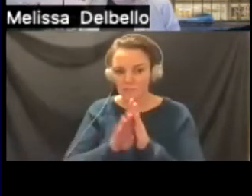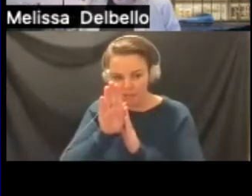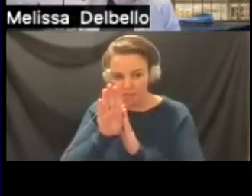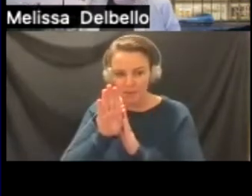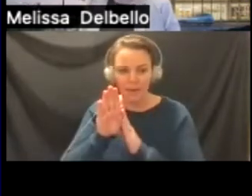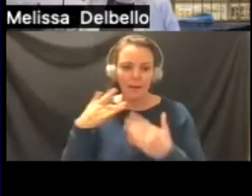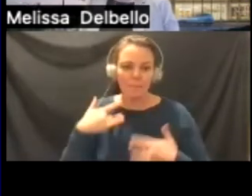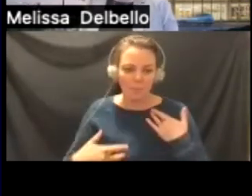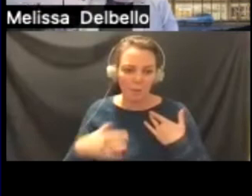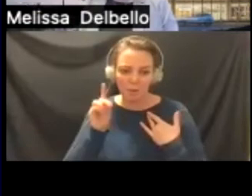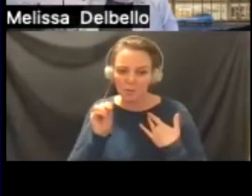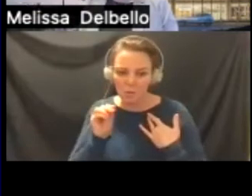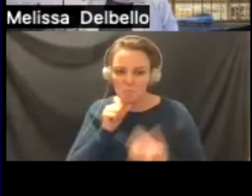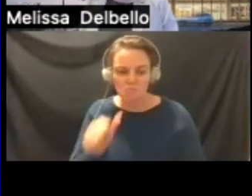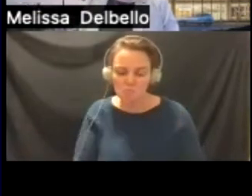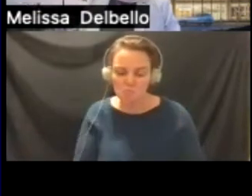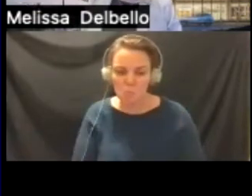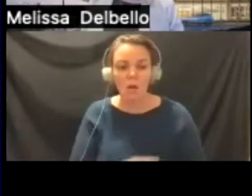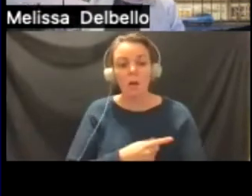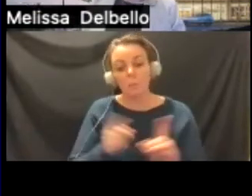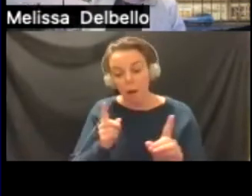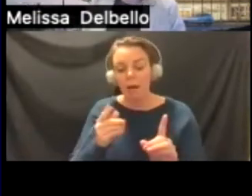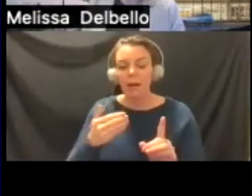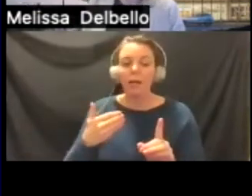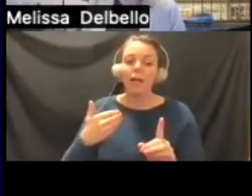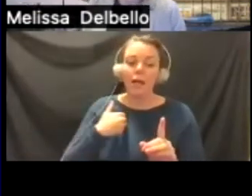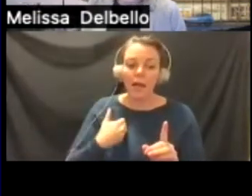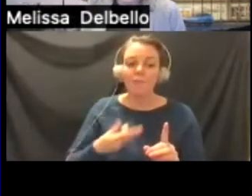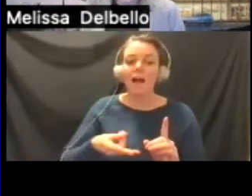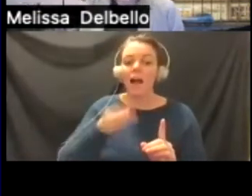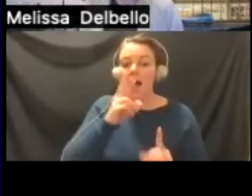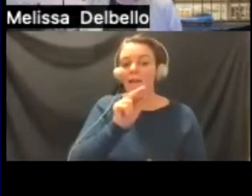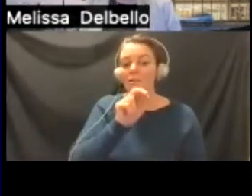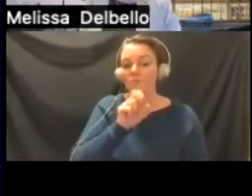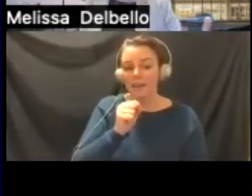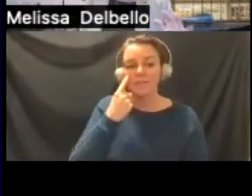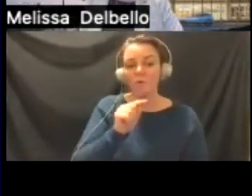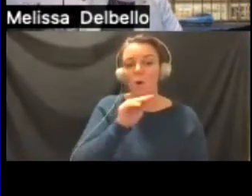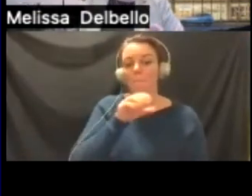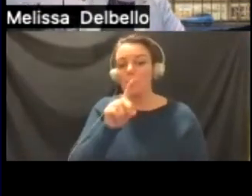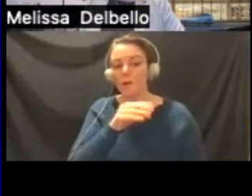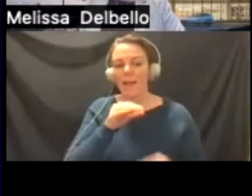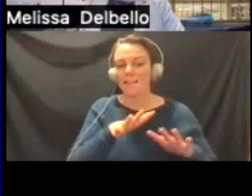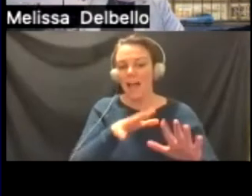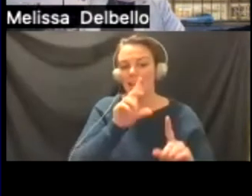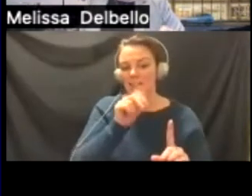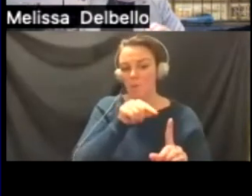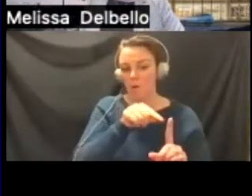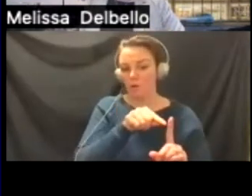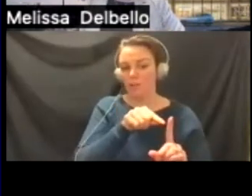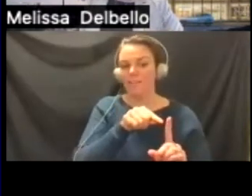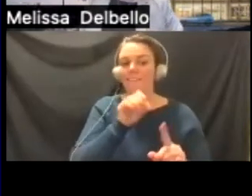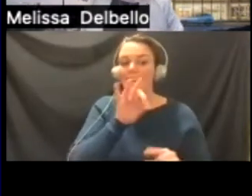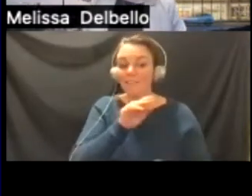bipolar disorder. But there are higher rates of mood and anxiety disorders when their mood and anxiety disorders